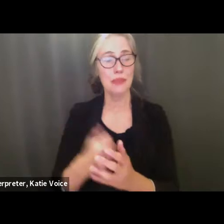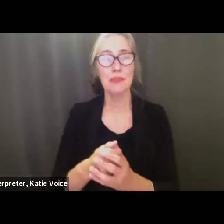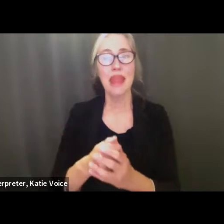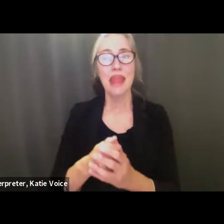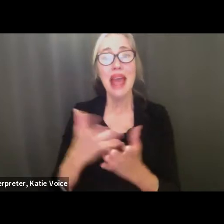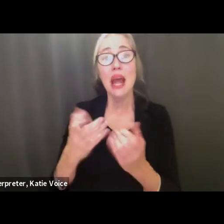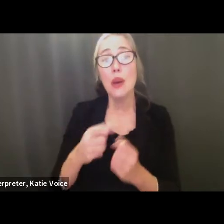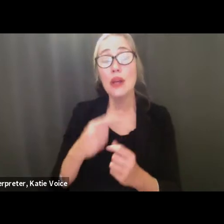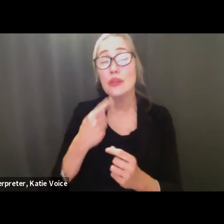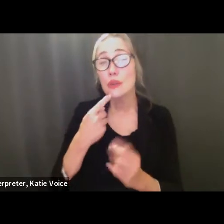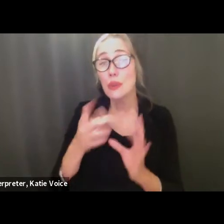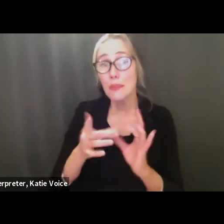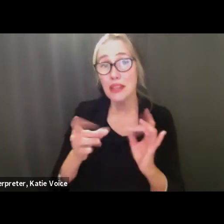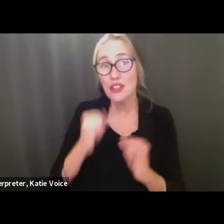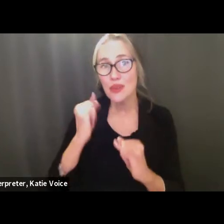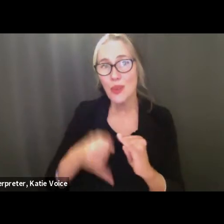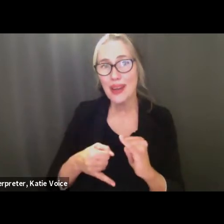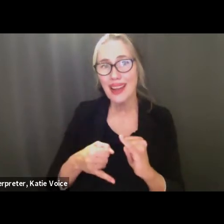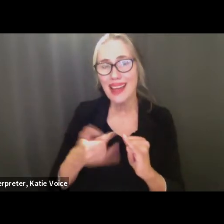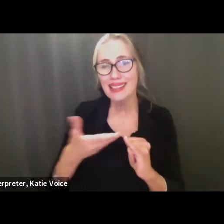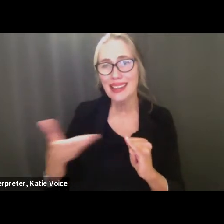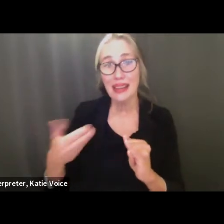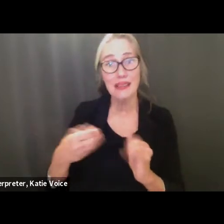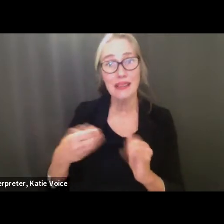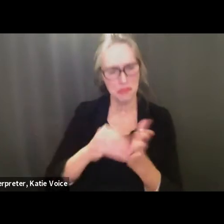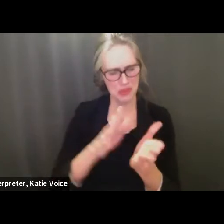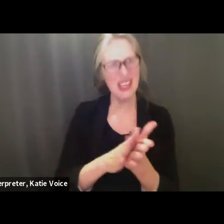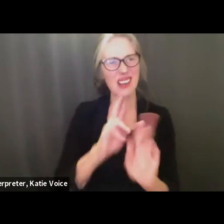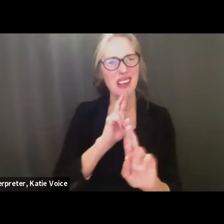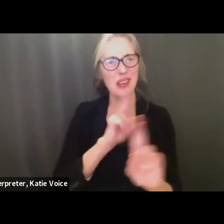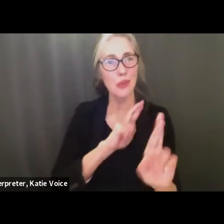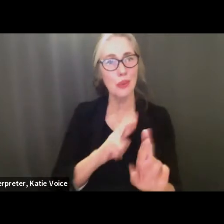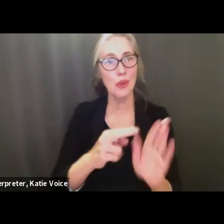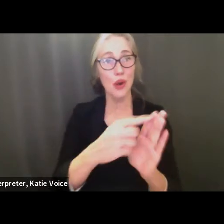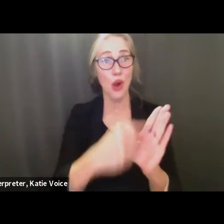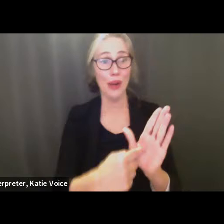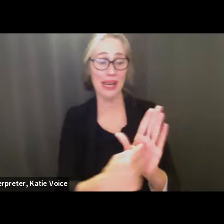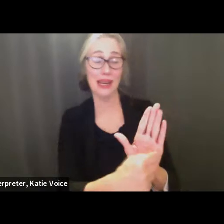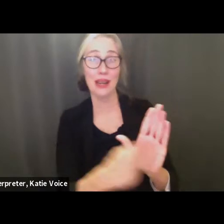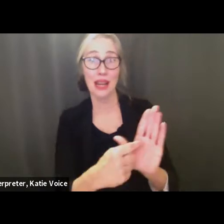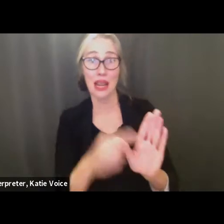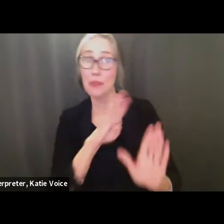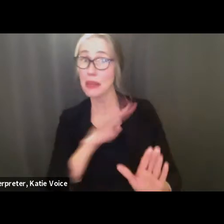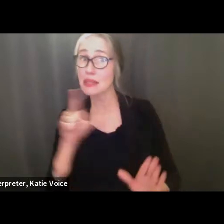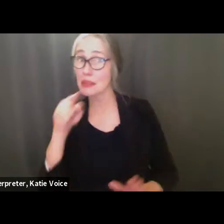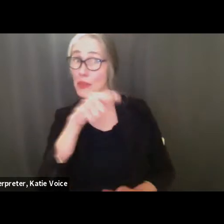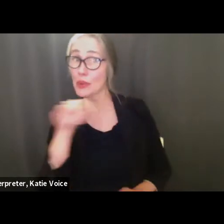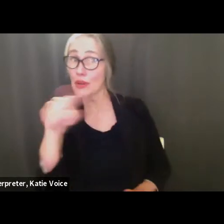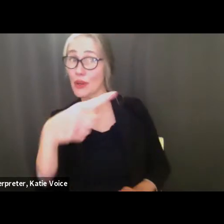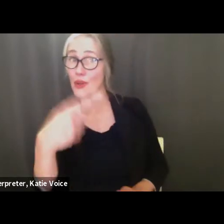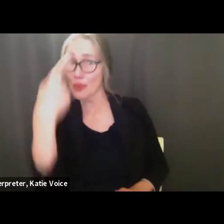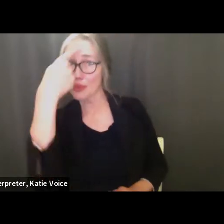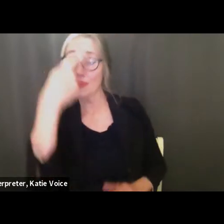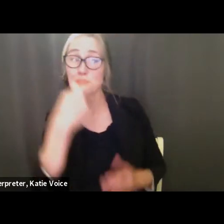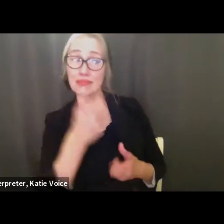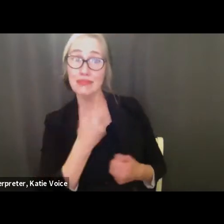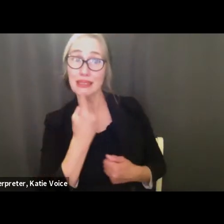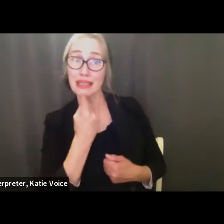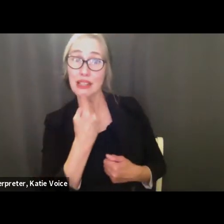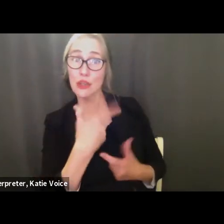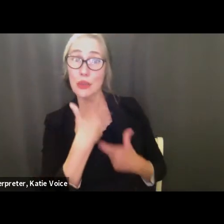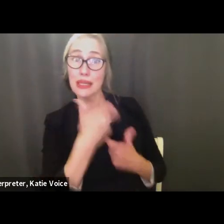mention to you, and I did write it in the report, is that this board did express interest in the fact that we are